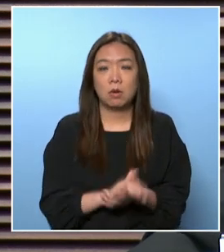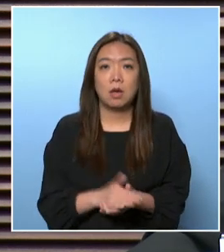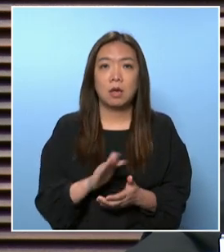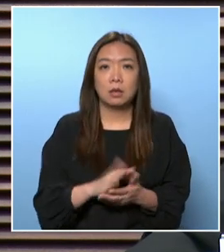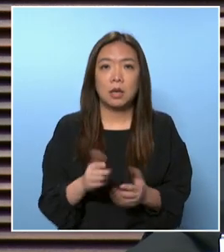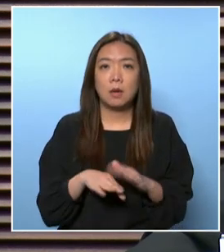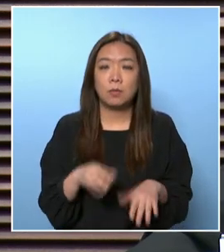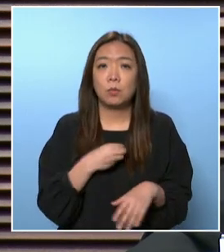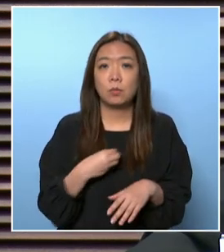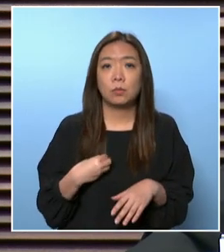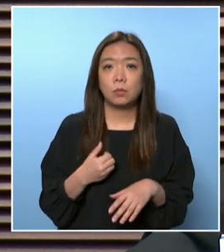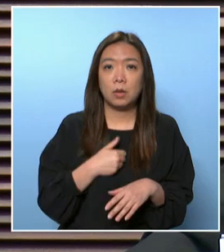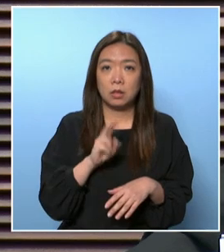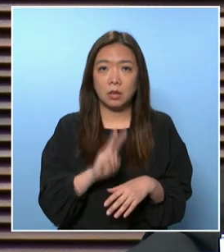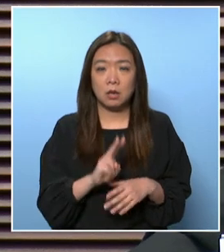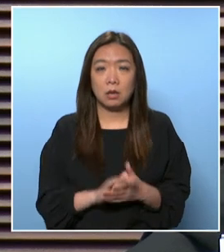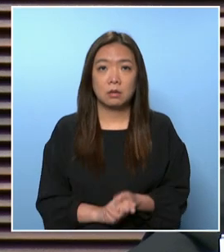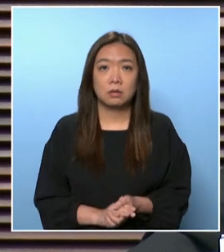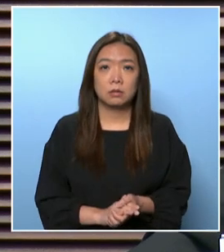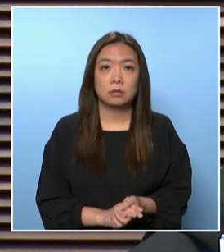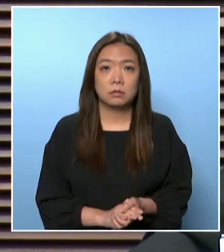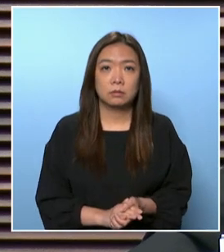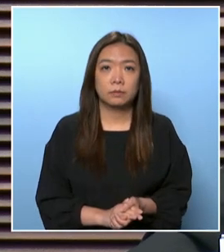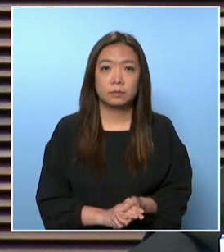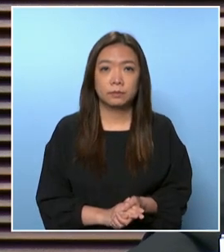specialist care. I do not have the exact figure,